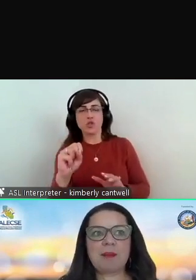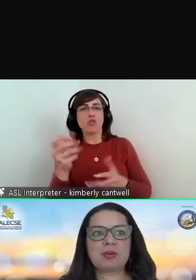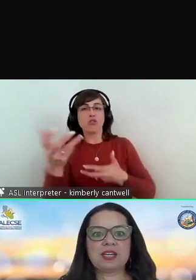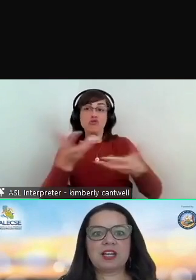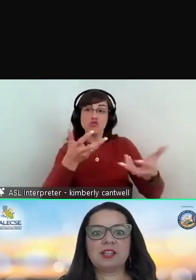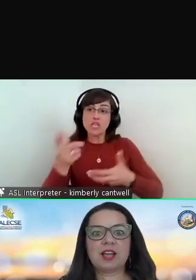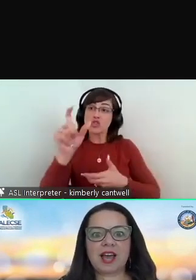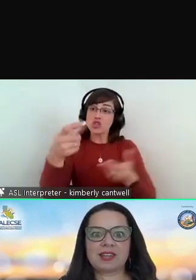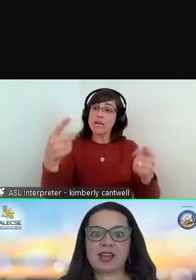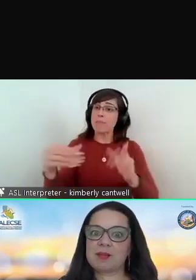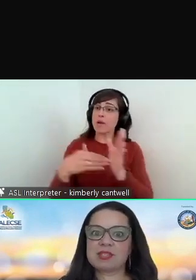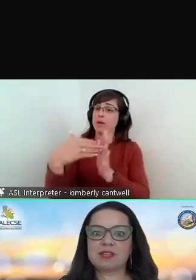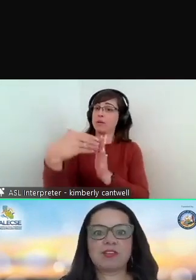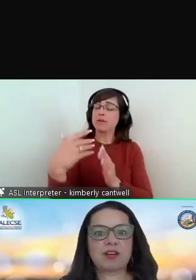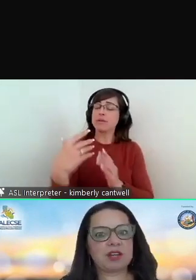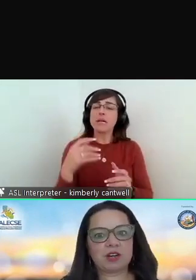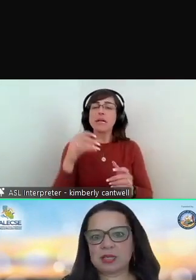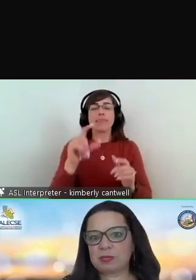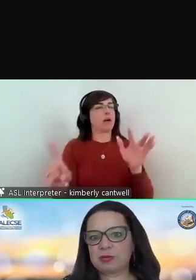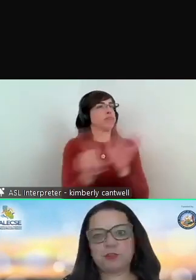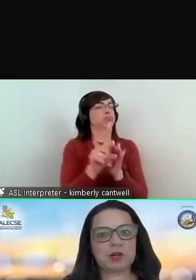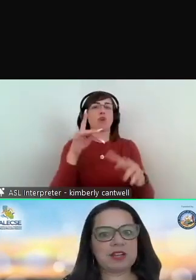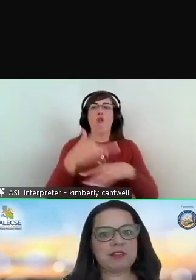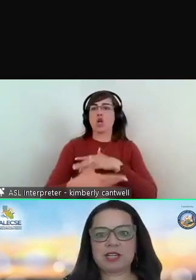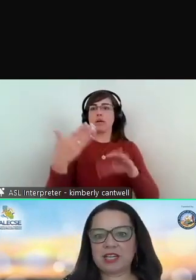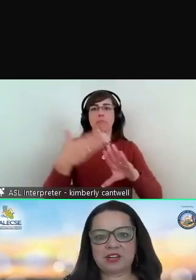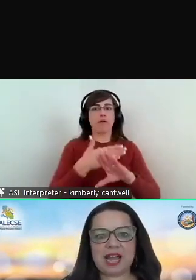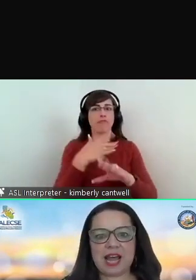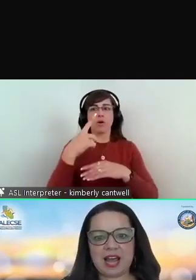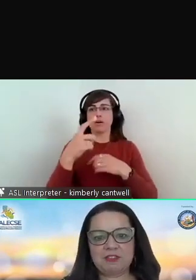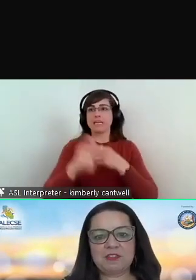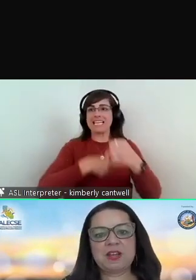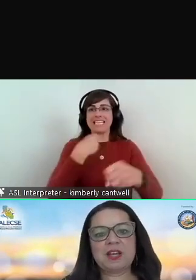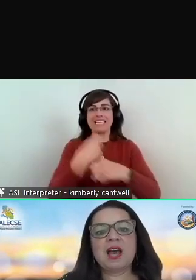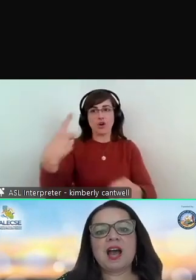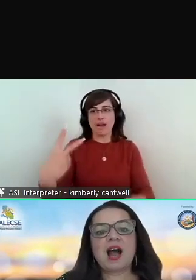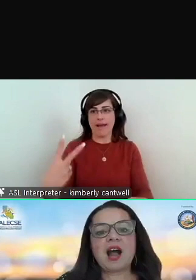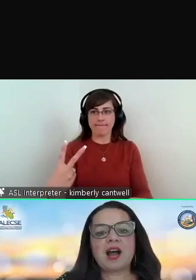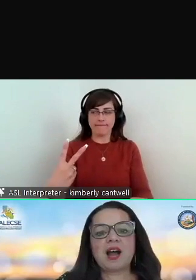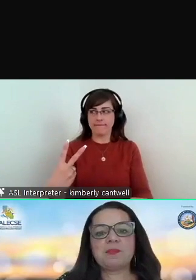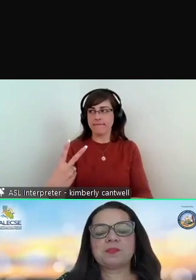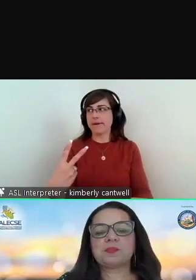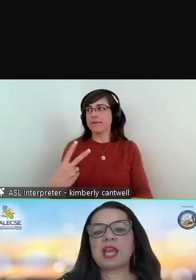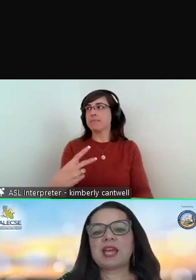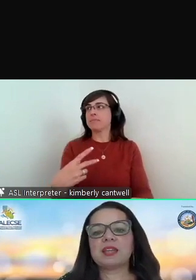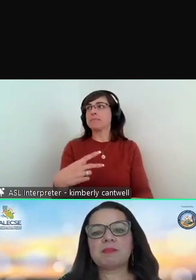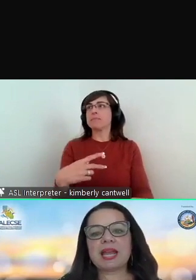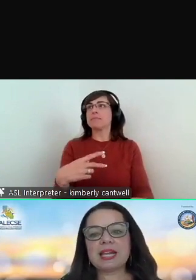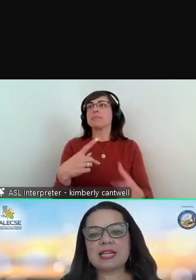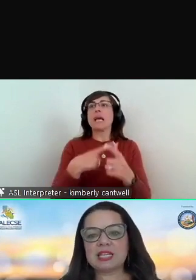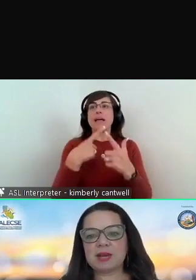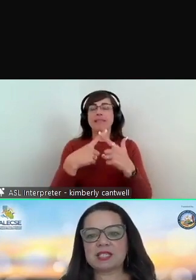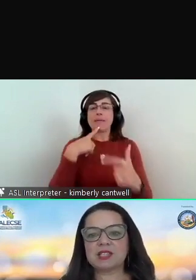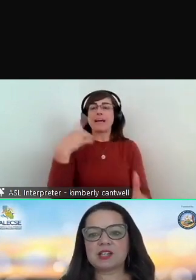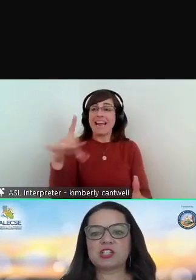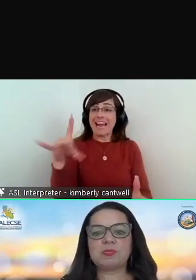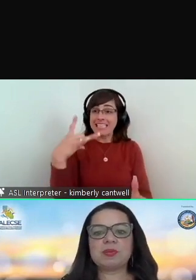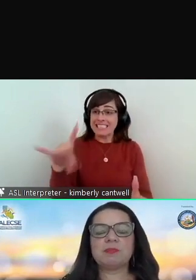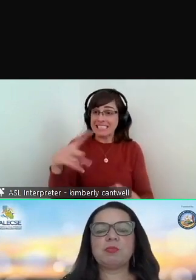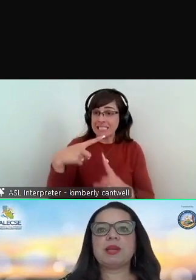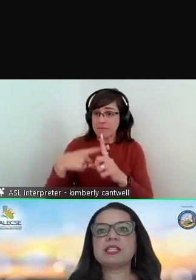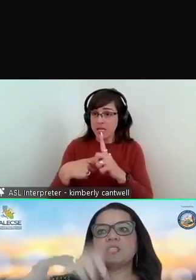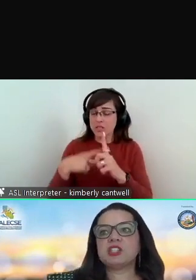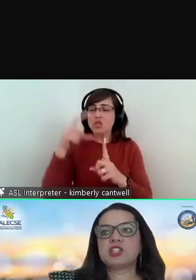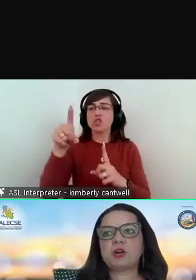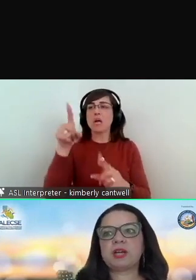be happening a lot. And that comes in very early, before even a year and a half. And then by 18 months, there should